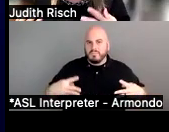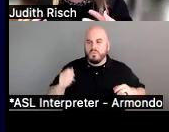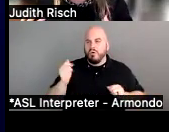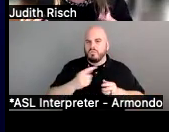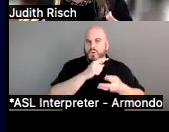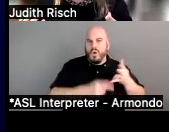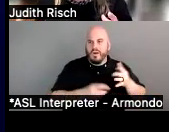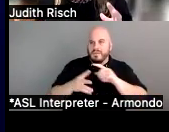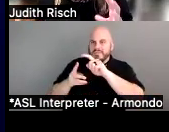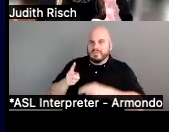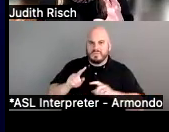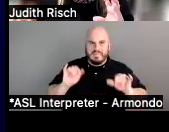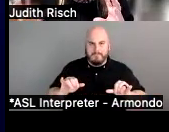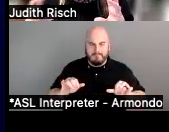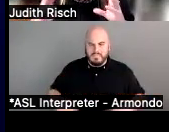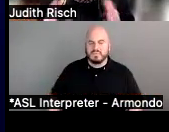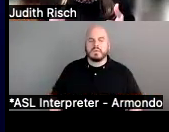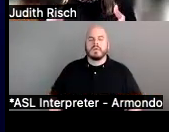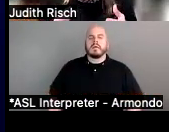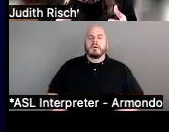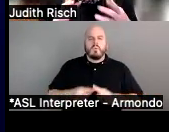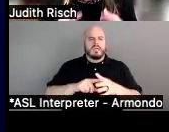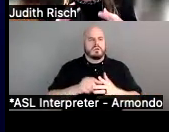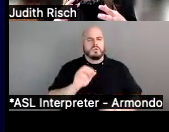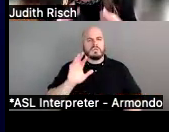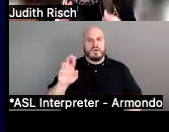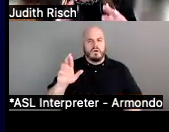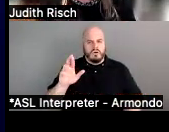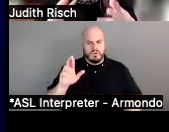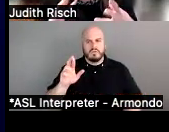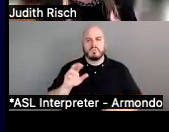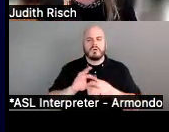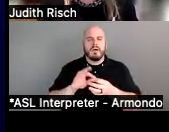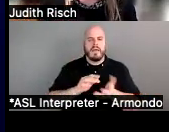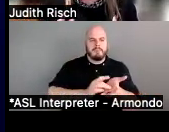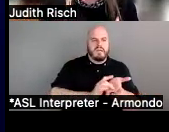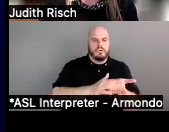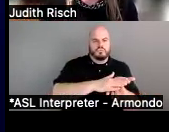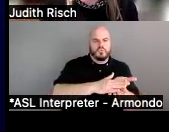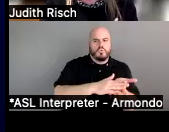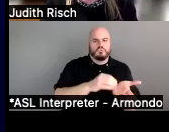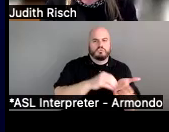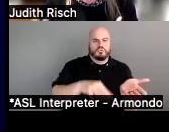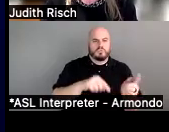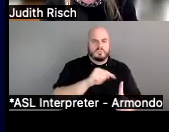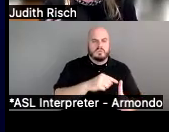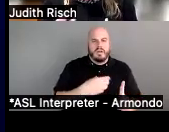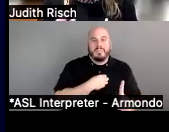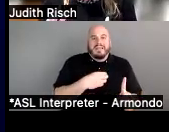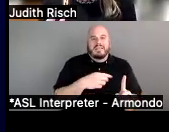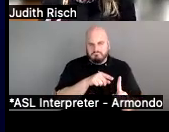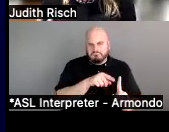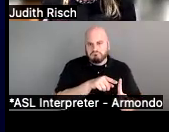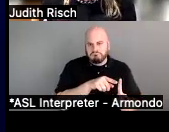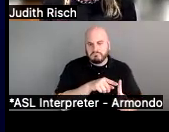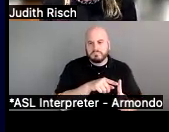started at OCR, for example, we talk about a medical school student complaint at Ed,